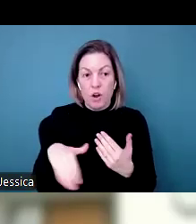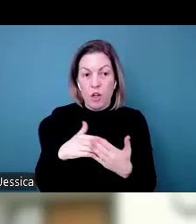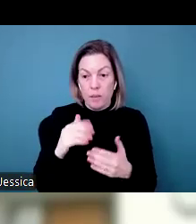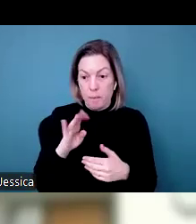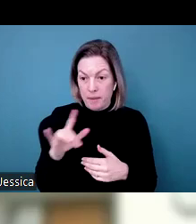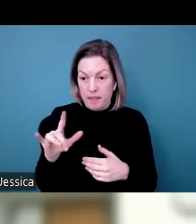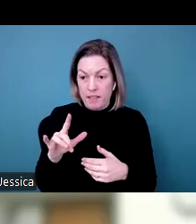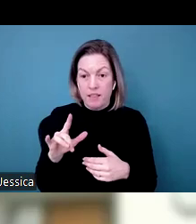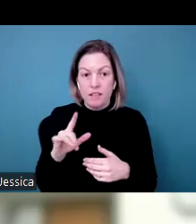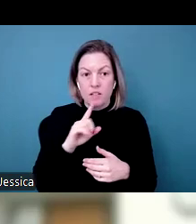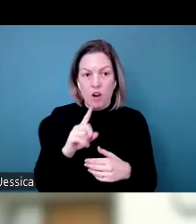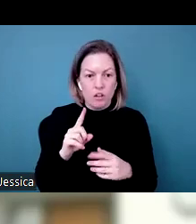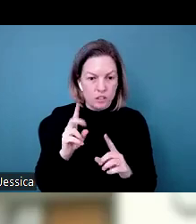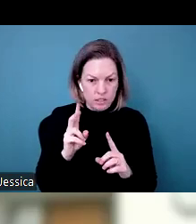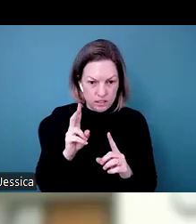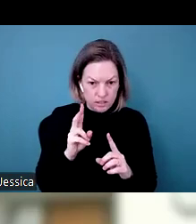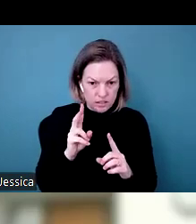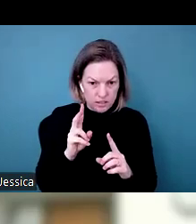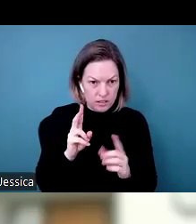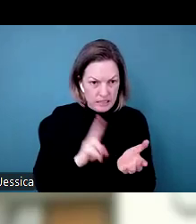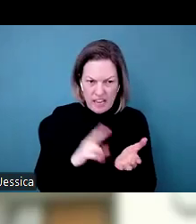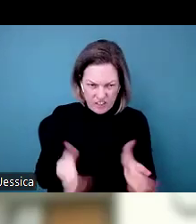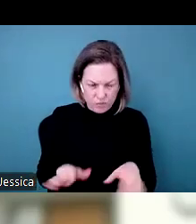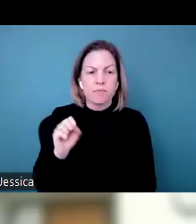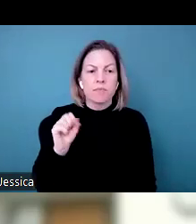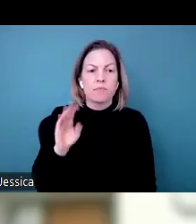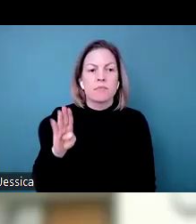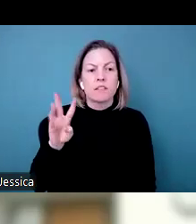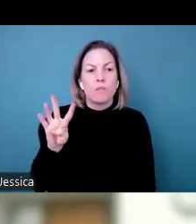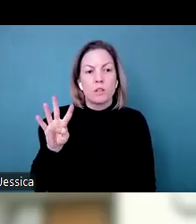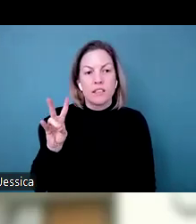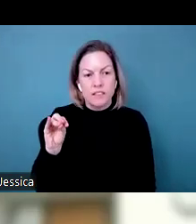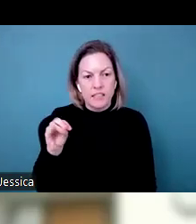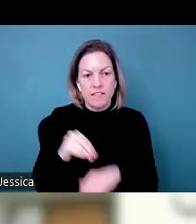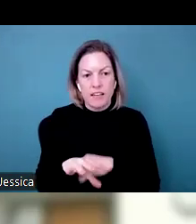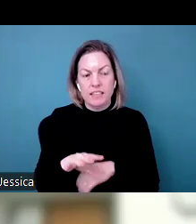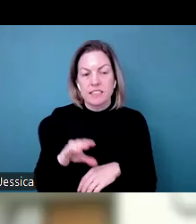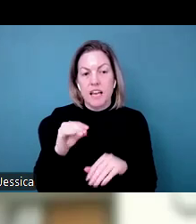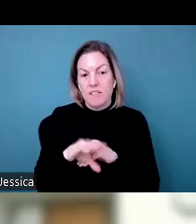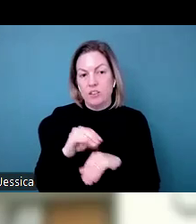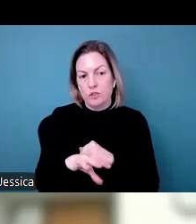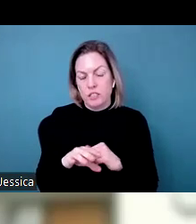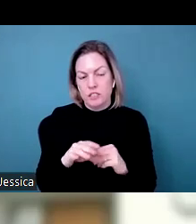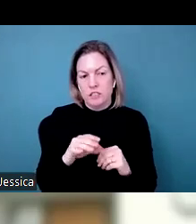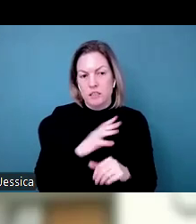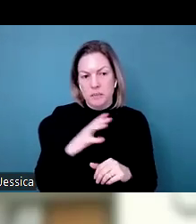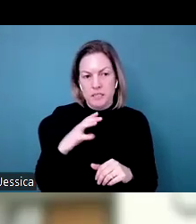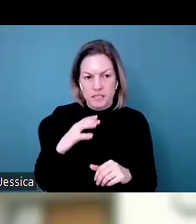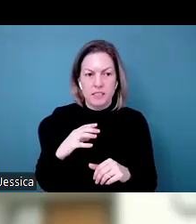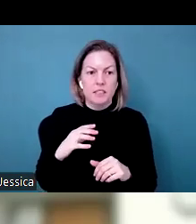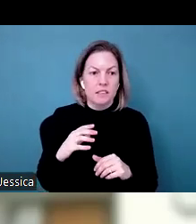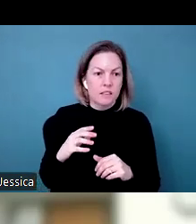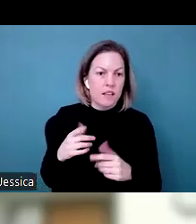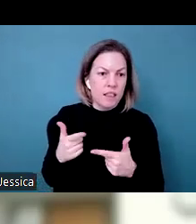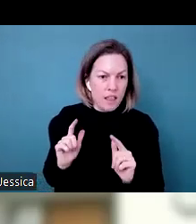are signed. So SB 470 does affect the advisory committee. It enables state boards and commissions